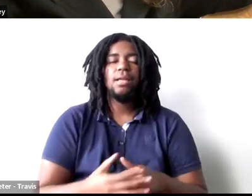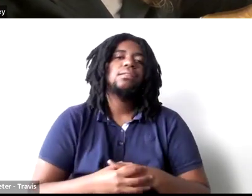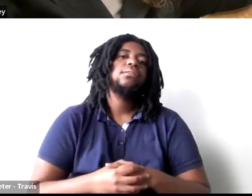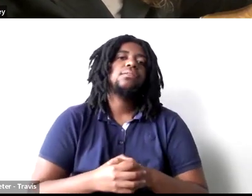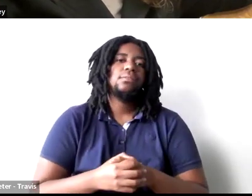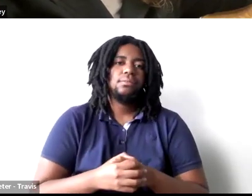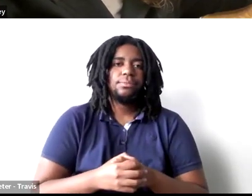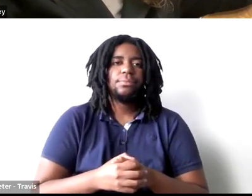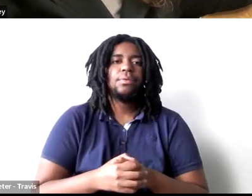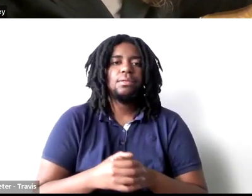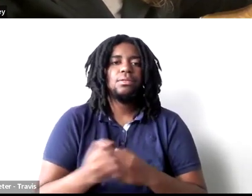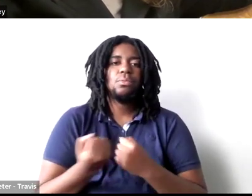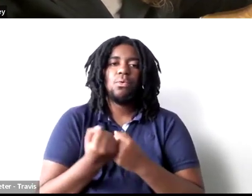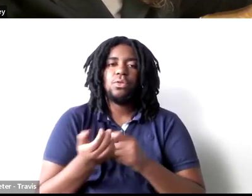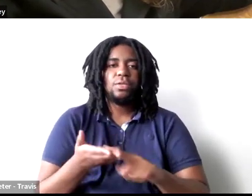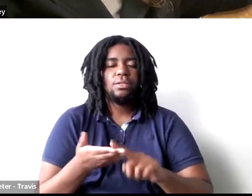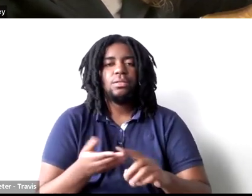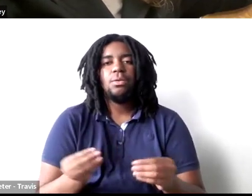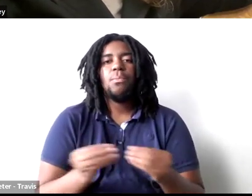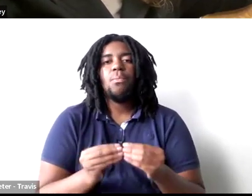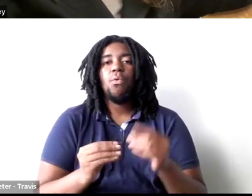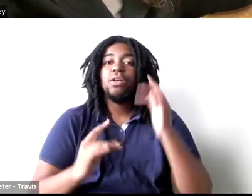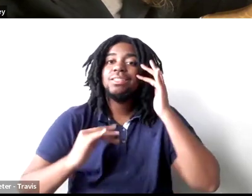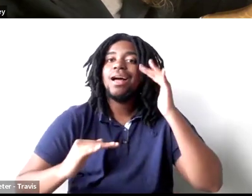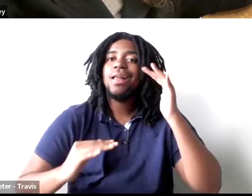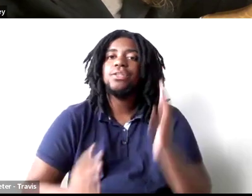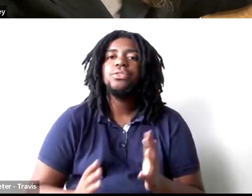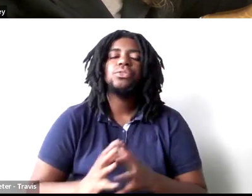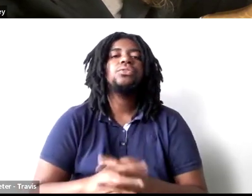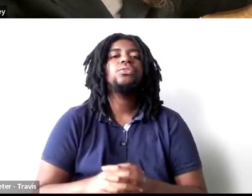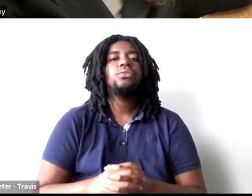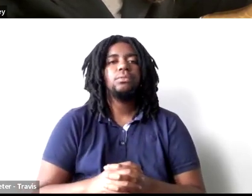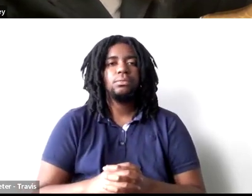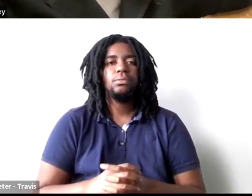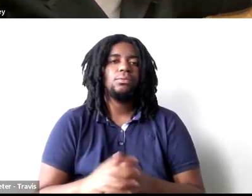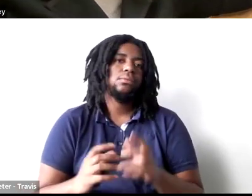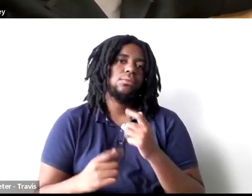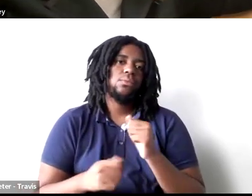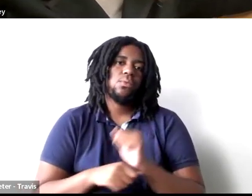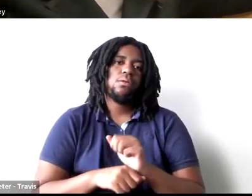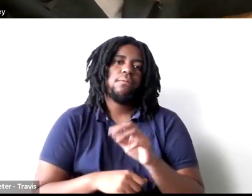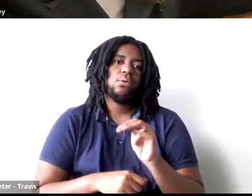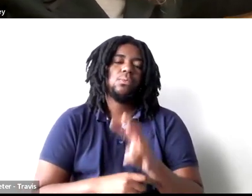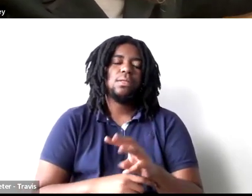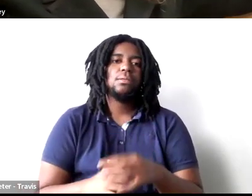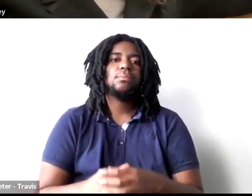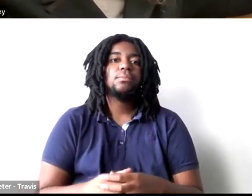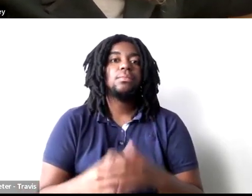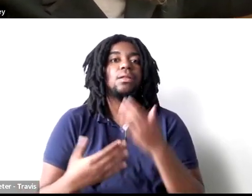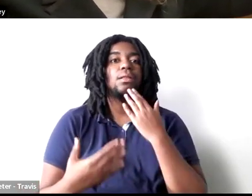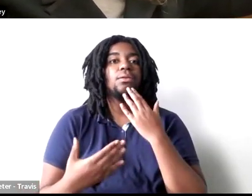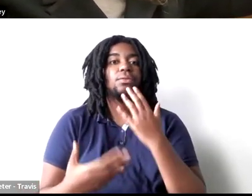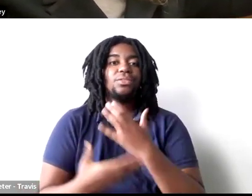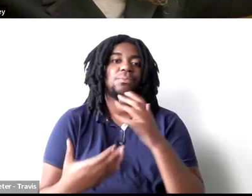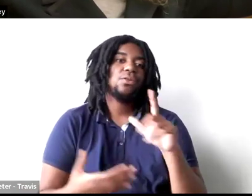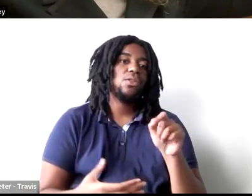support the research of more scholars and artists interested in the work of Moses Williams. Thank you so much,